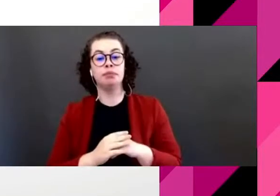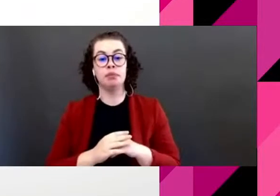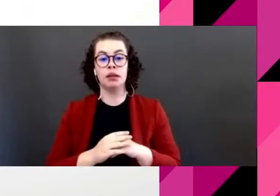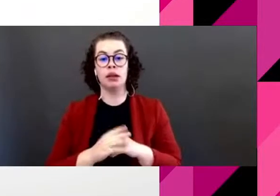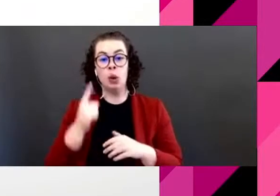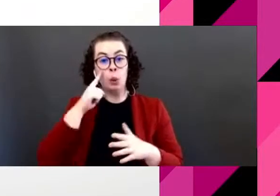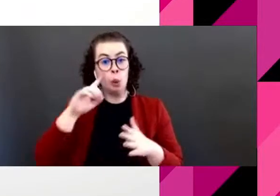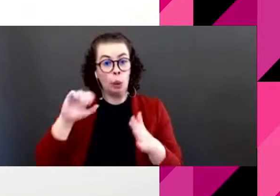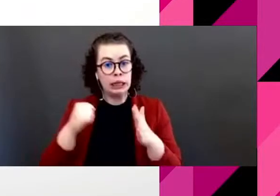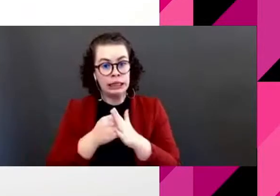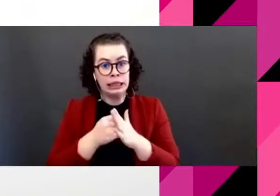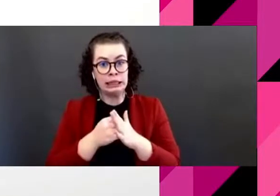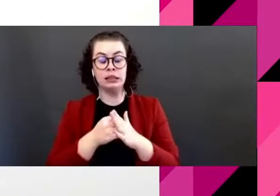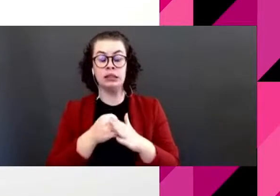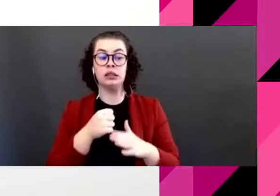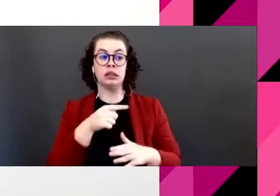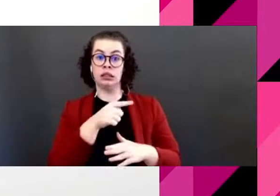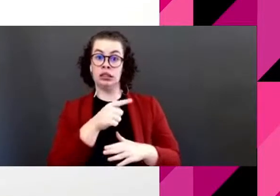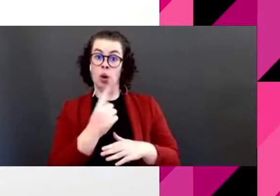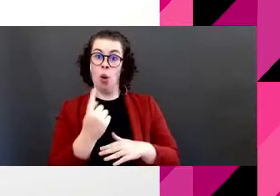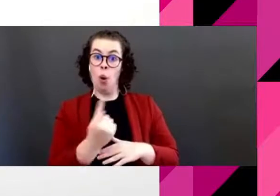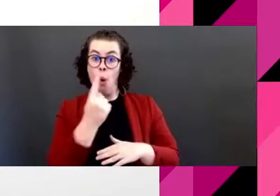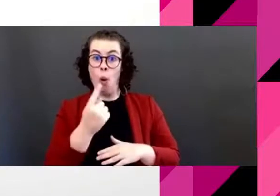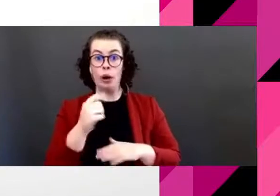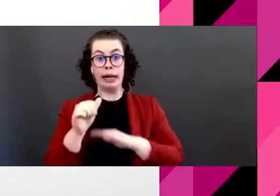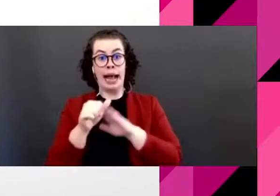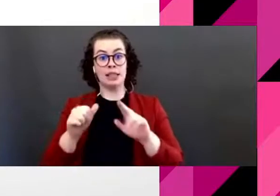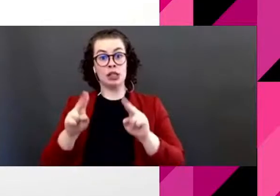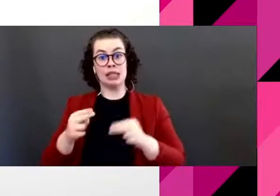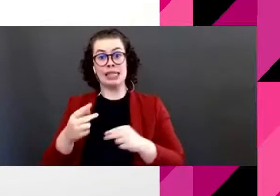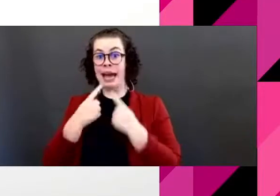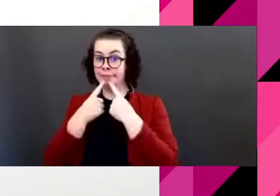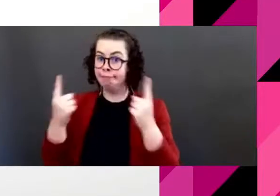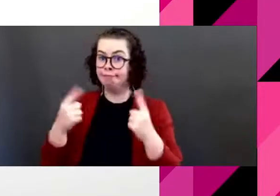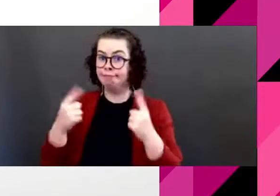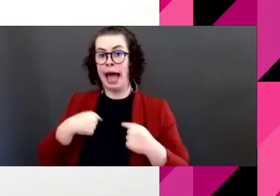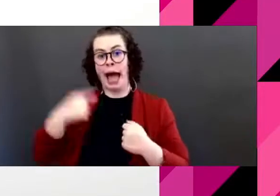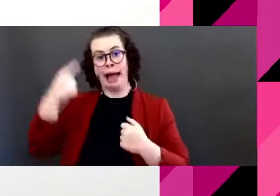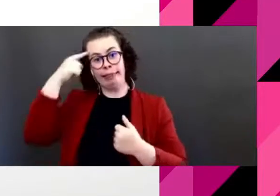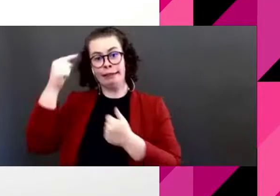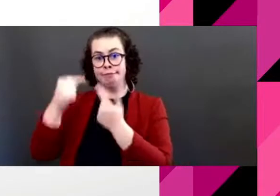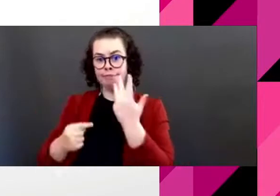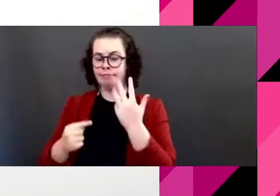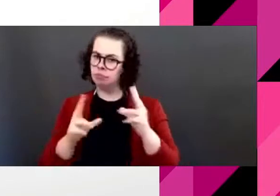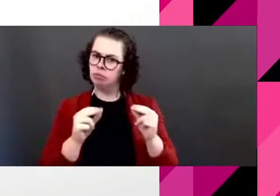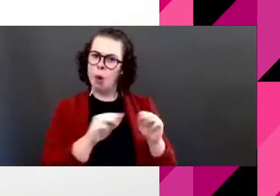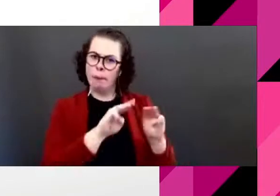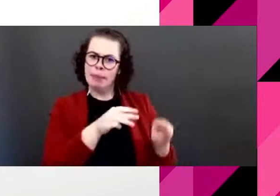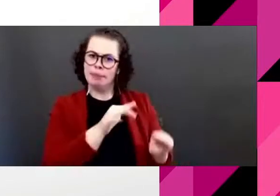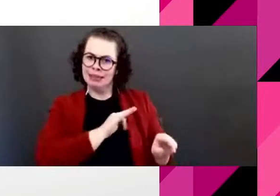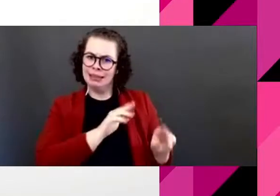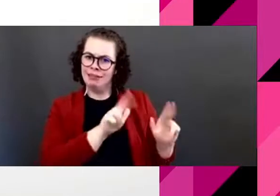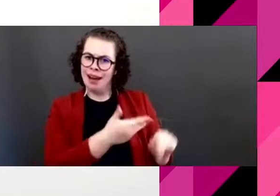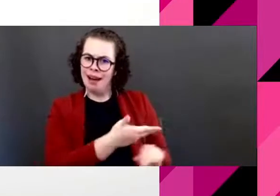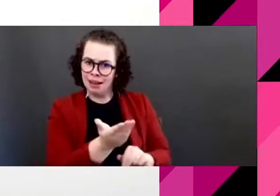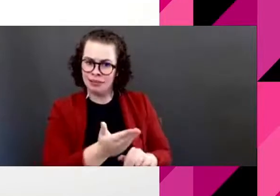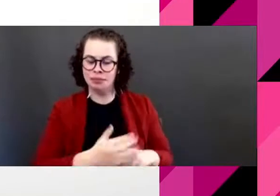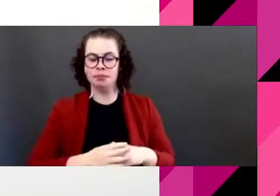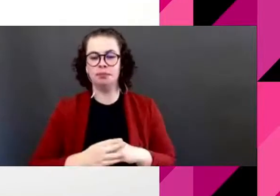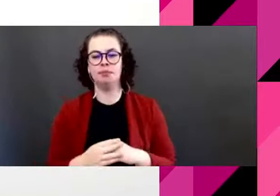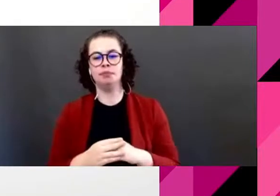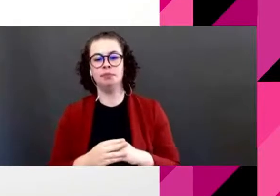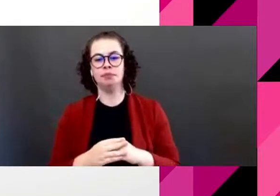we reject the idea that only experts can provide testimonies. Questioning also the